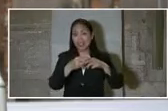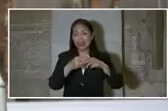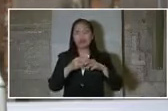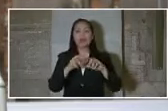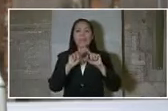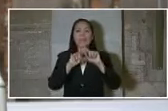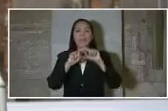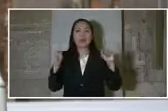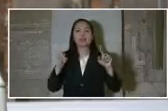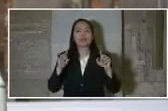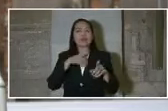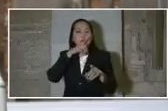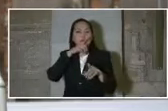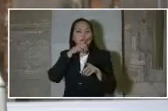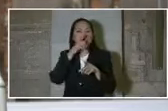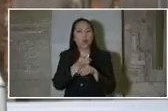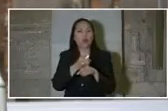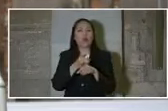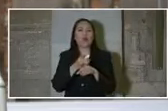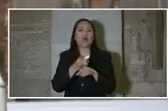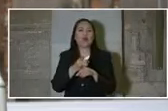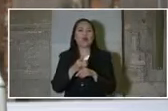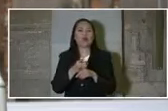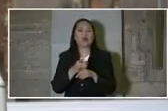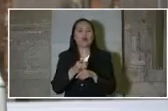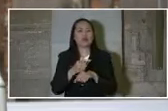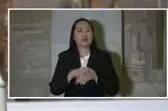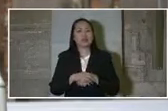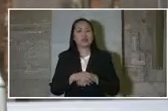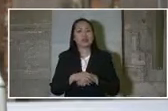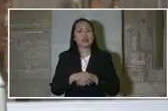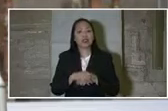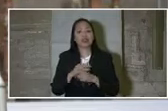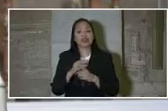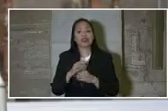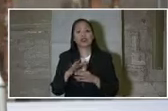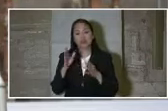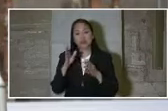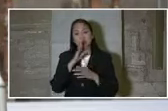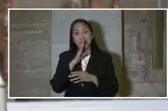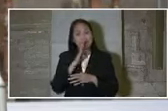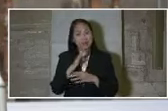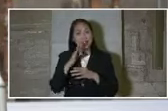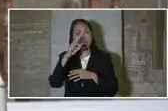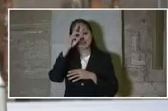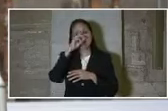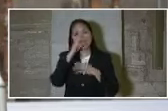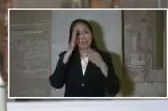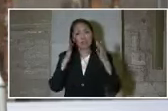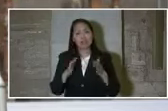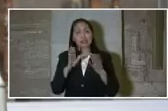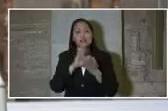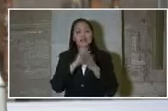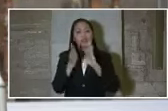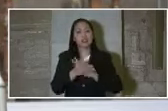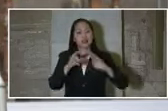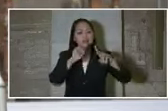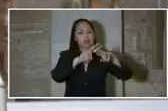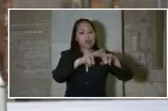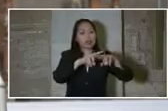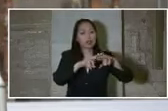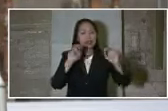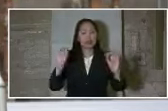in reality. Ang pagiging Kristiyano ay ang pagiging asin